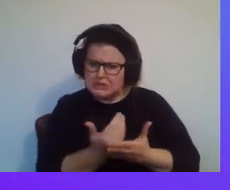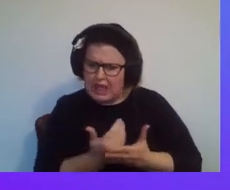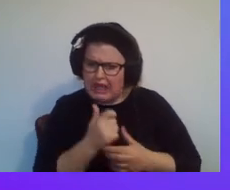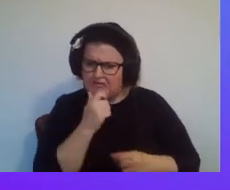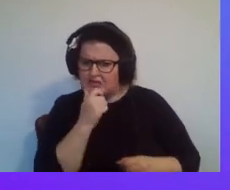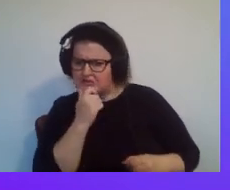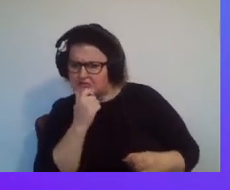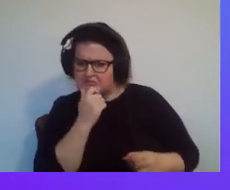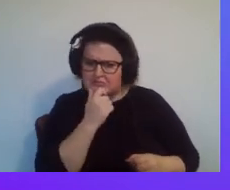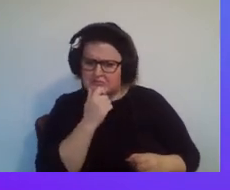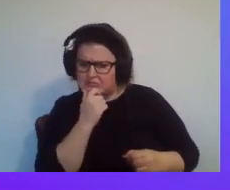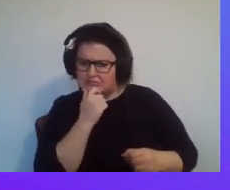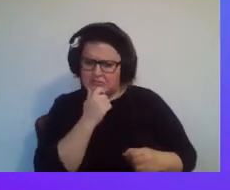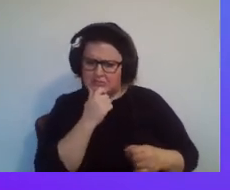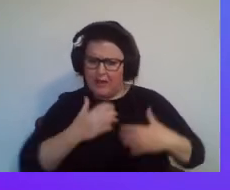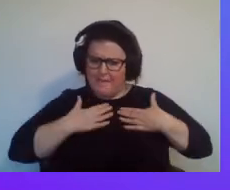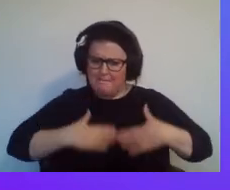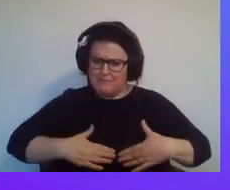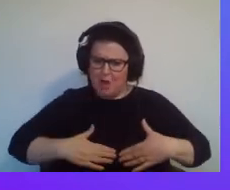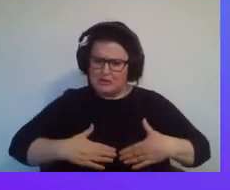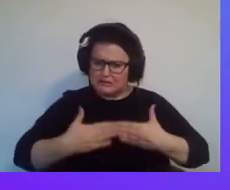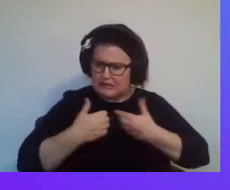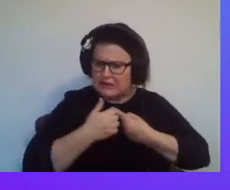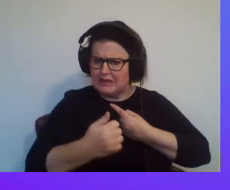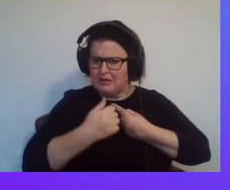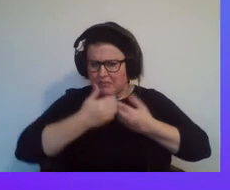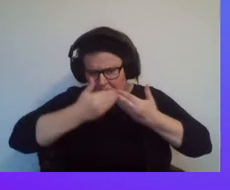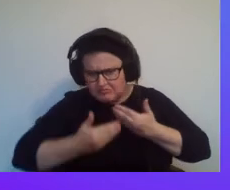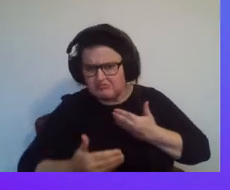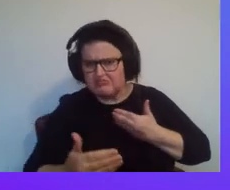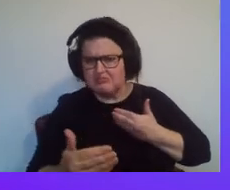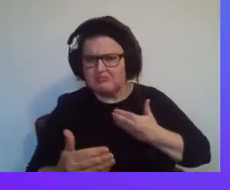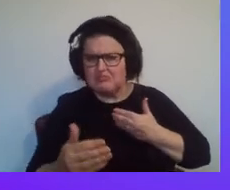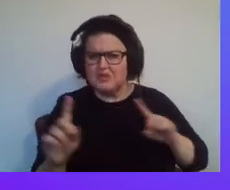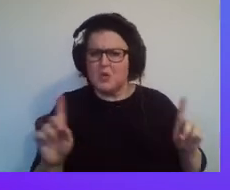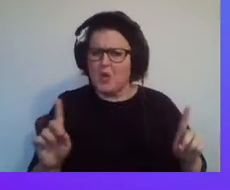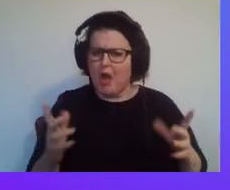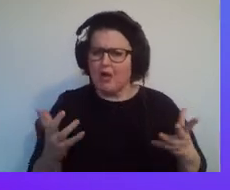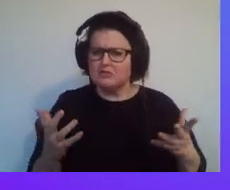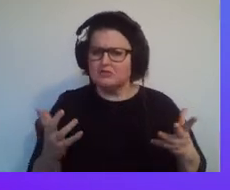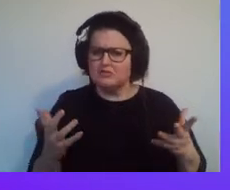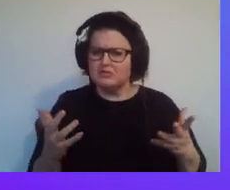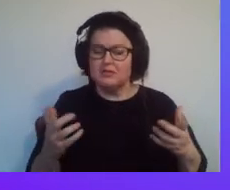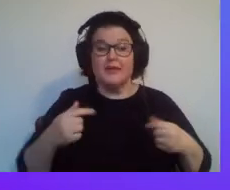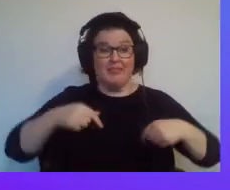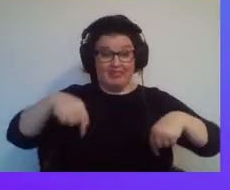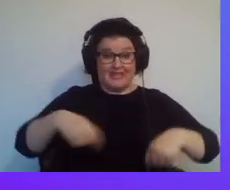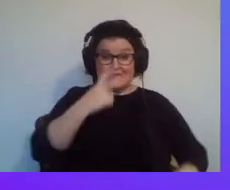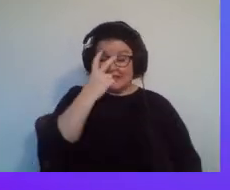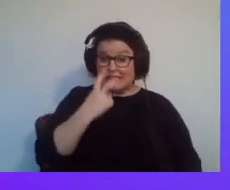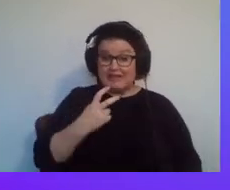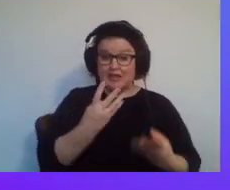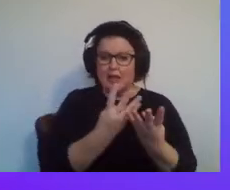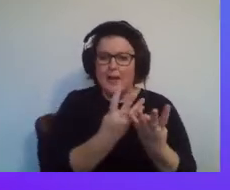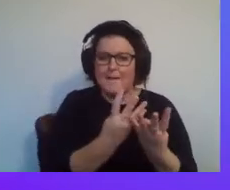good news is that we have a fantastic panel with us today that will talk about many of these issues, and we're here to answer your